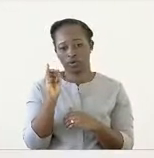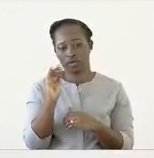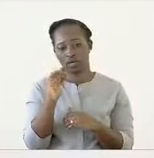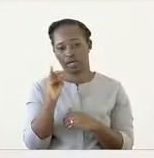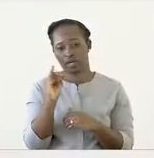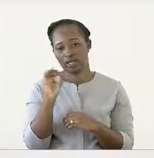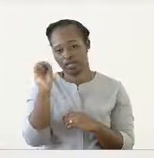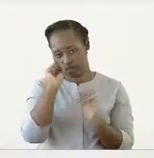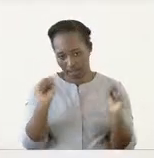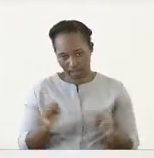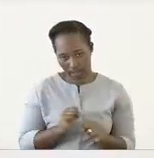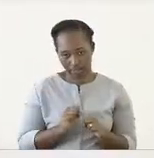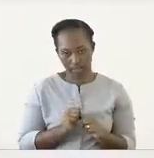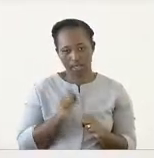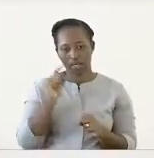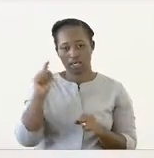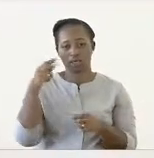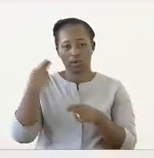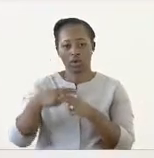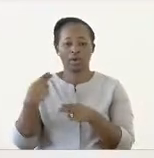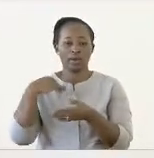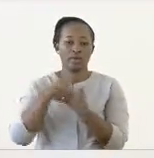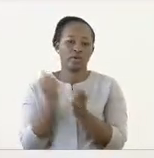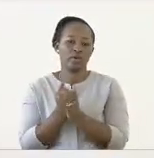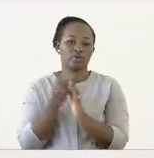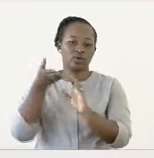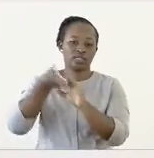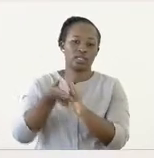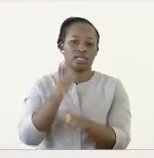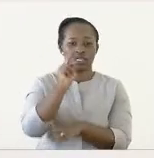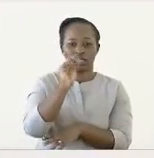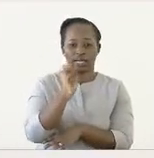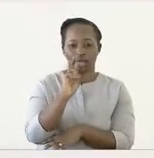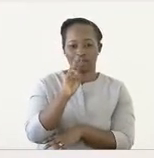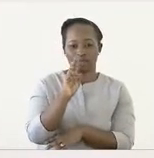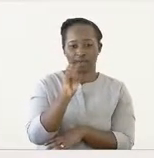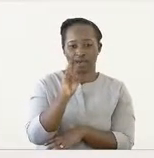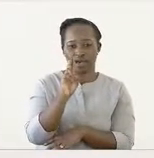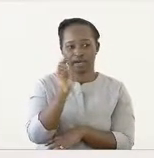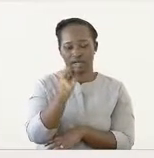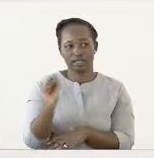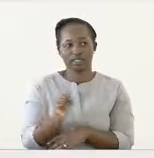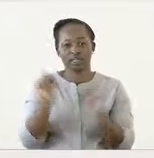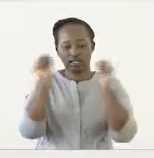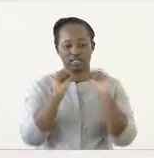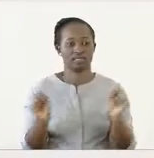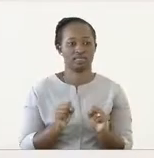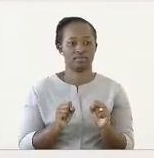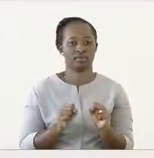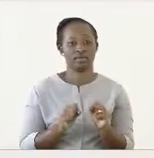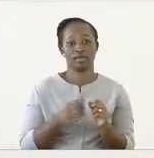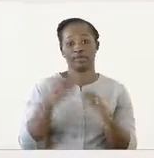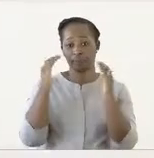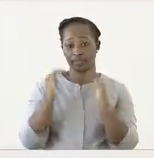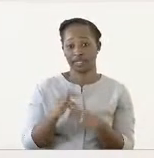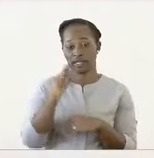called because it consists of the nervous system as well as endocrine system. So the nervous system